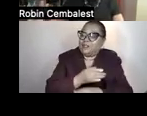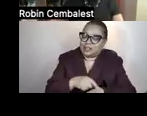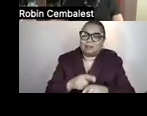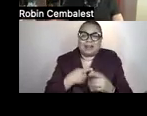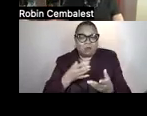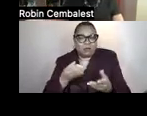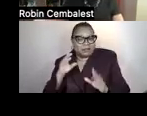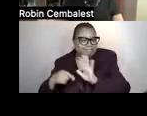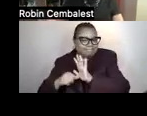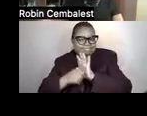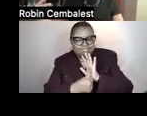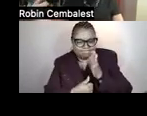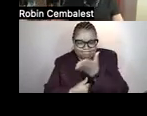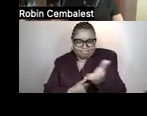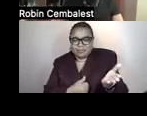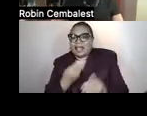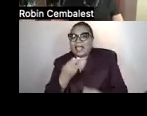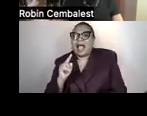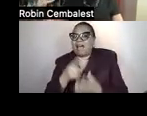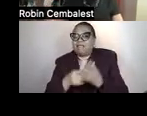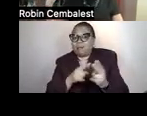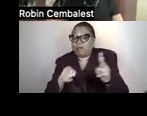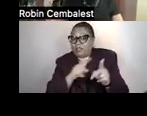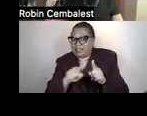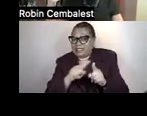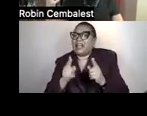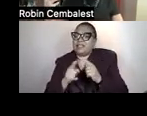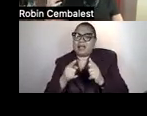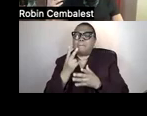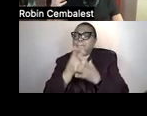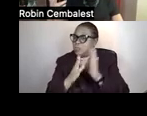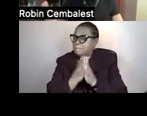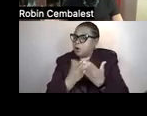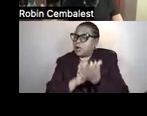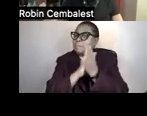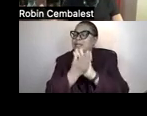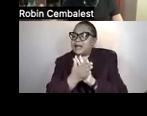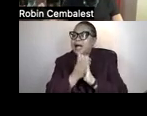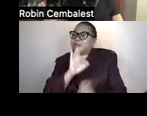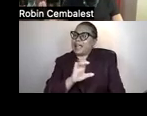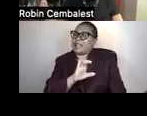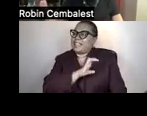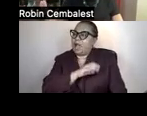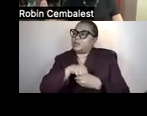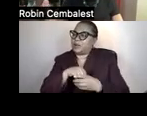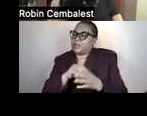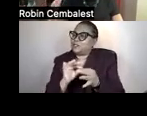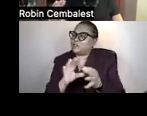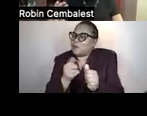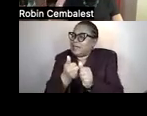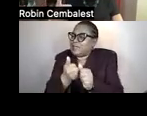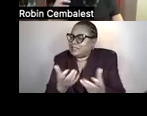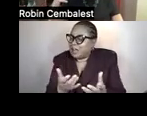just want to point out here how in both of these cases, the book becomes a character in the story itself,